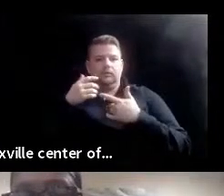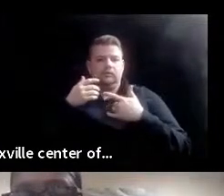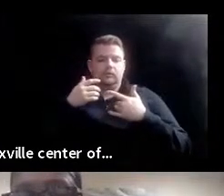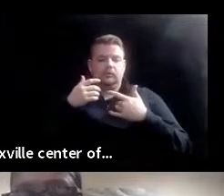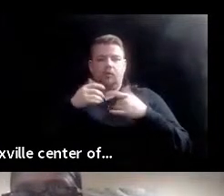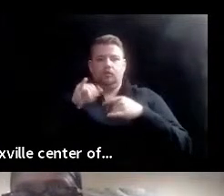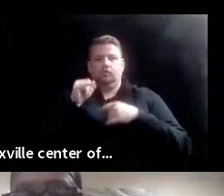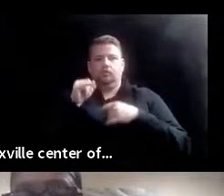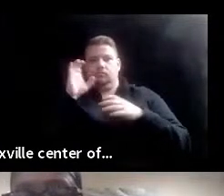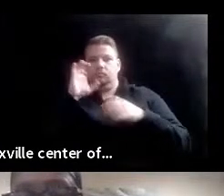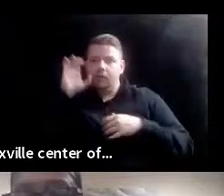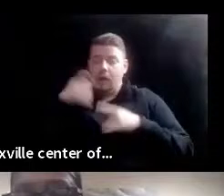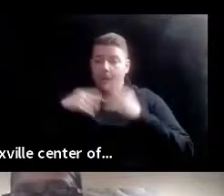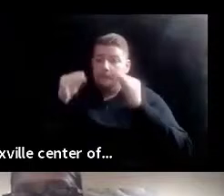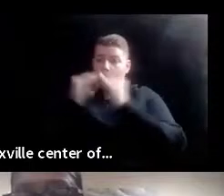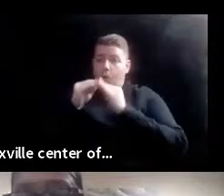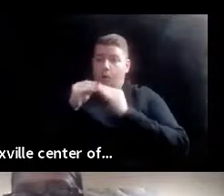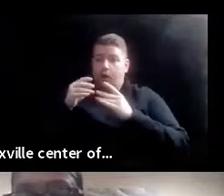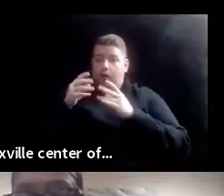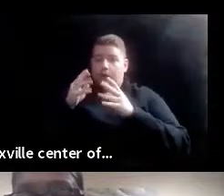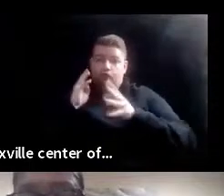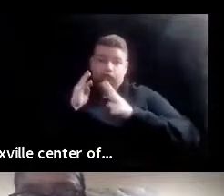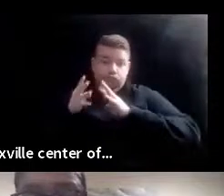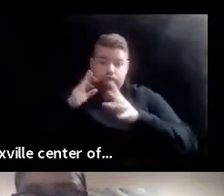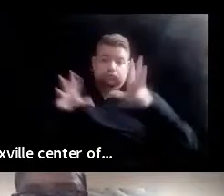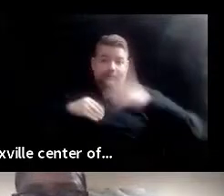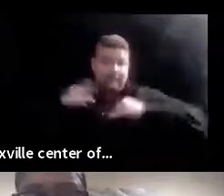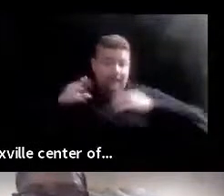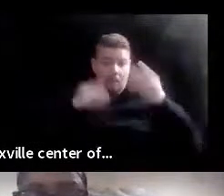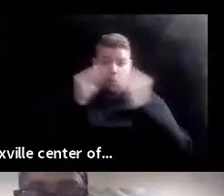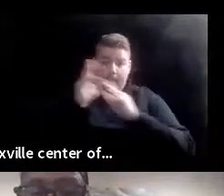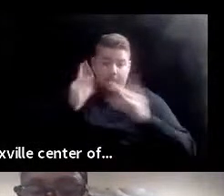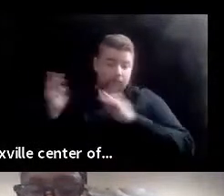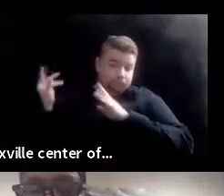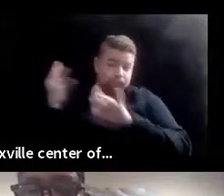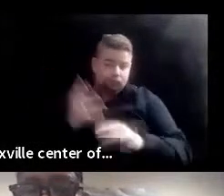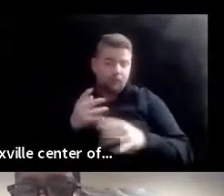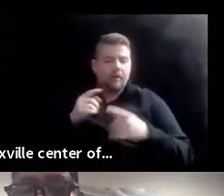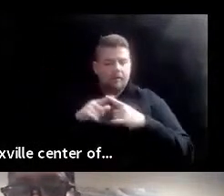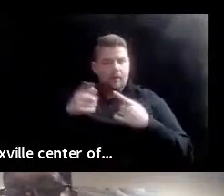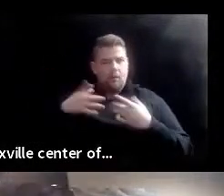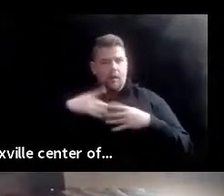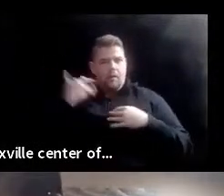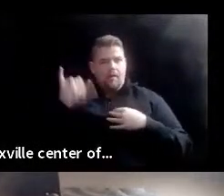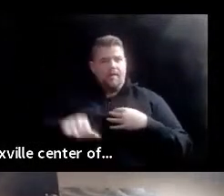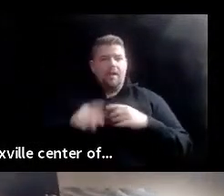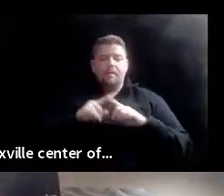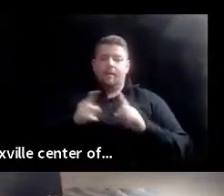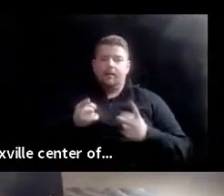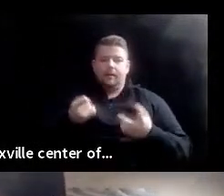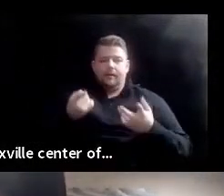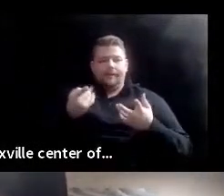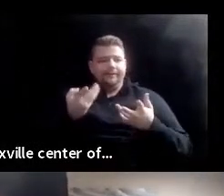could have more traffic, they would accept more traffic, and that may go against that. So it may not